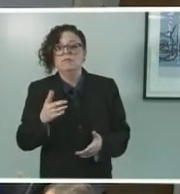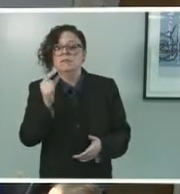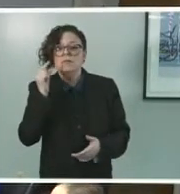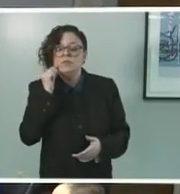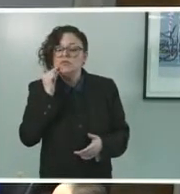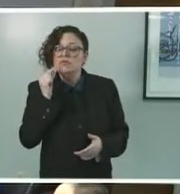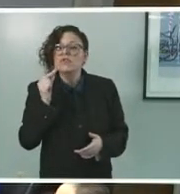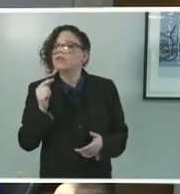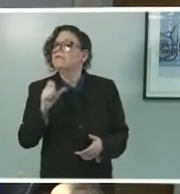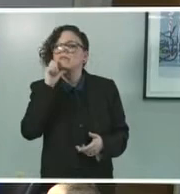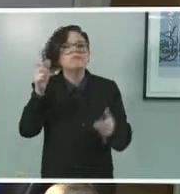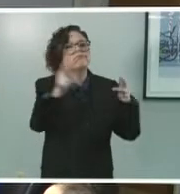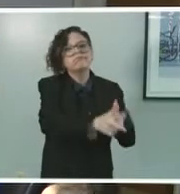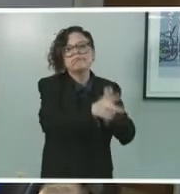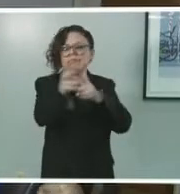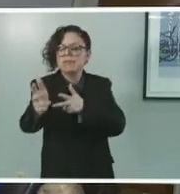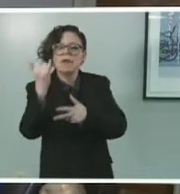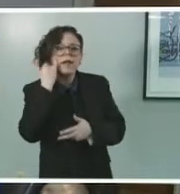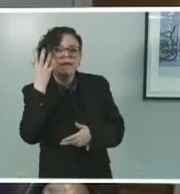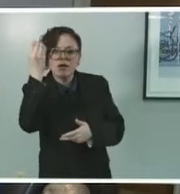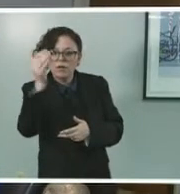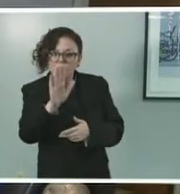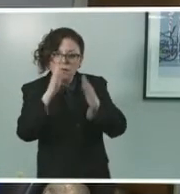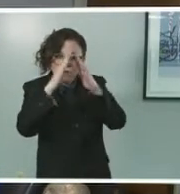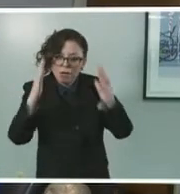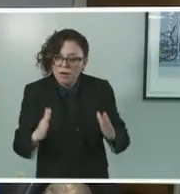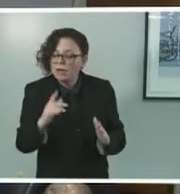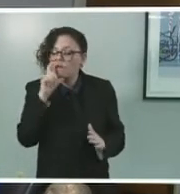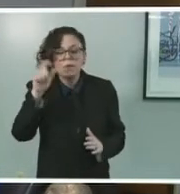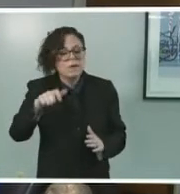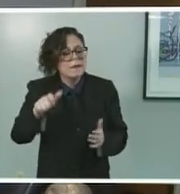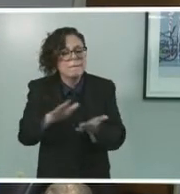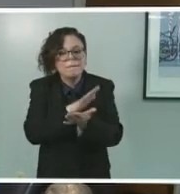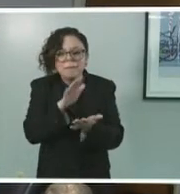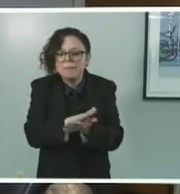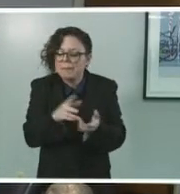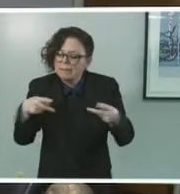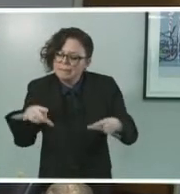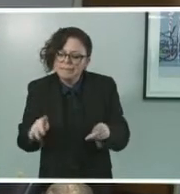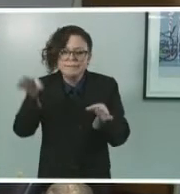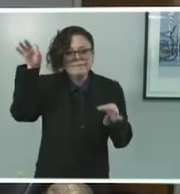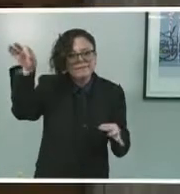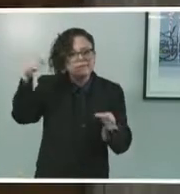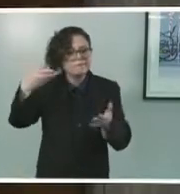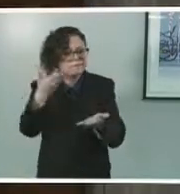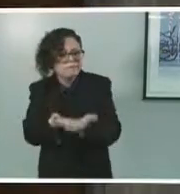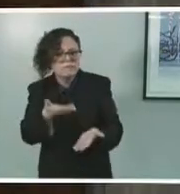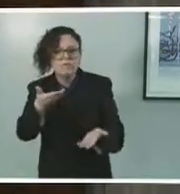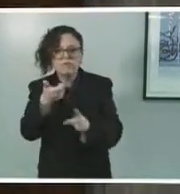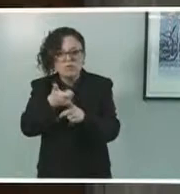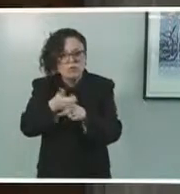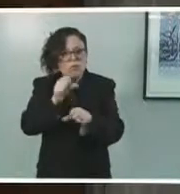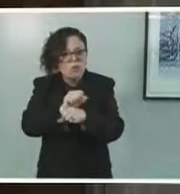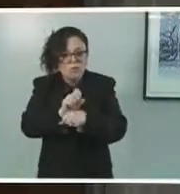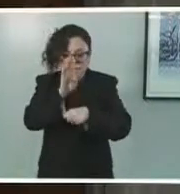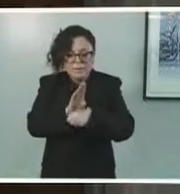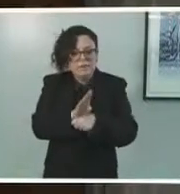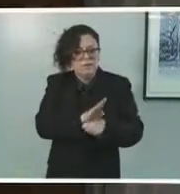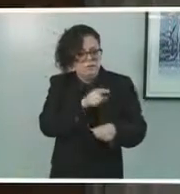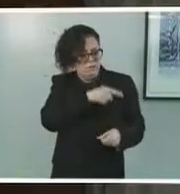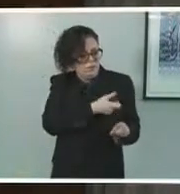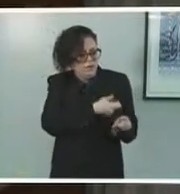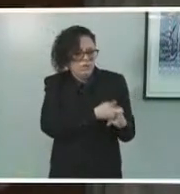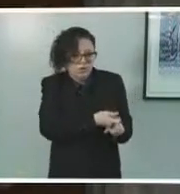de su hogar y no necesita un permiso para demostrar que trabaja para un negocio que tiene